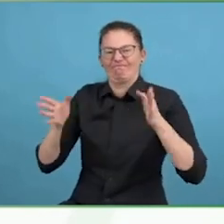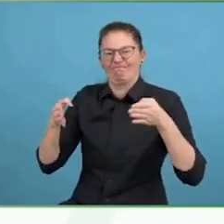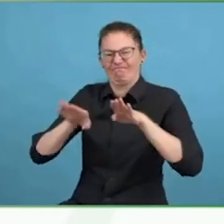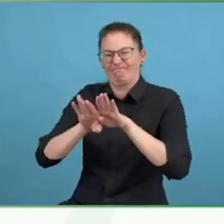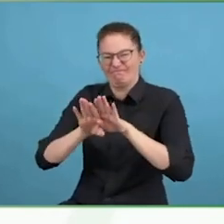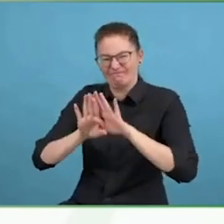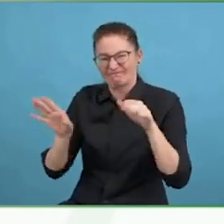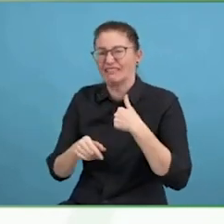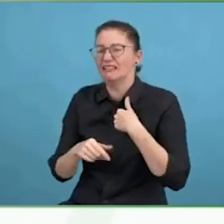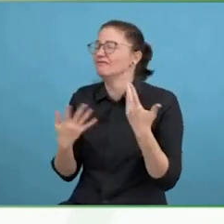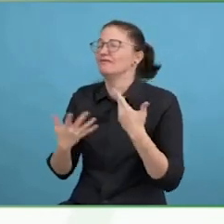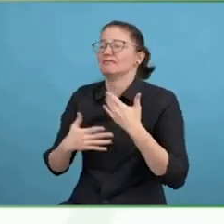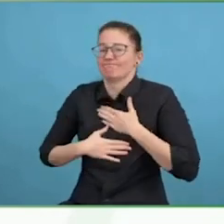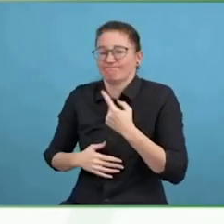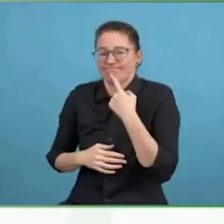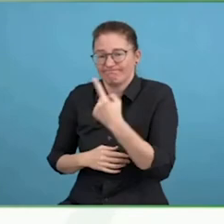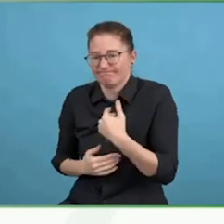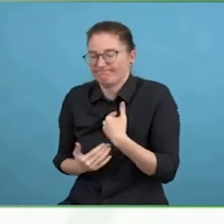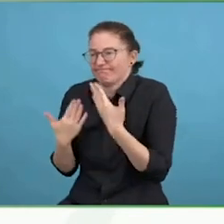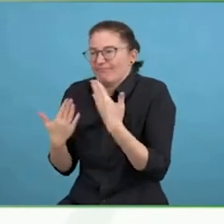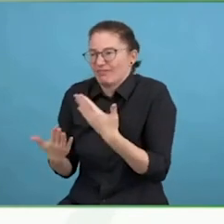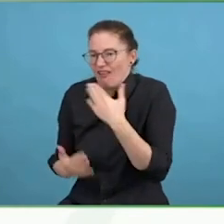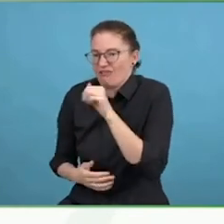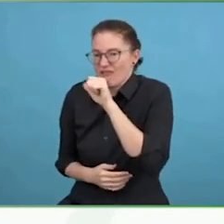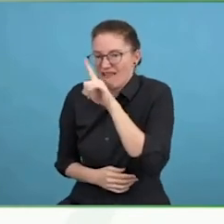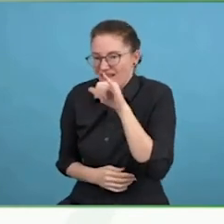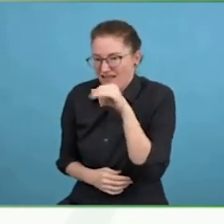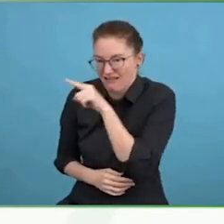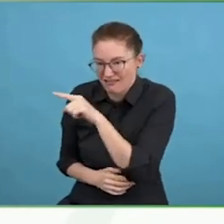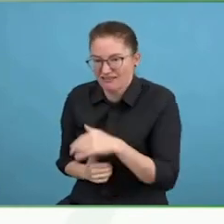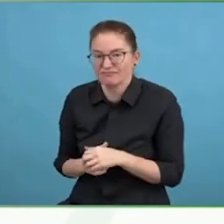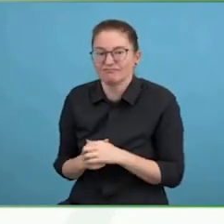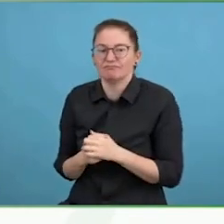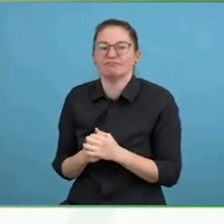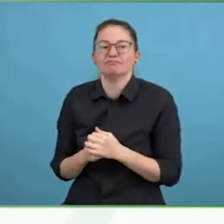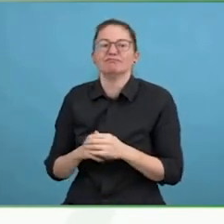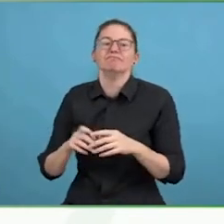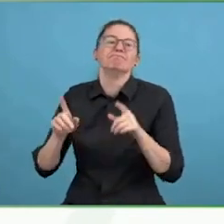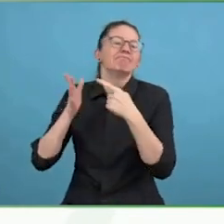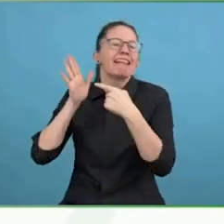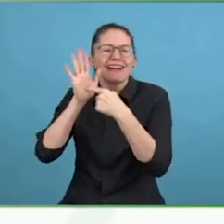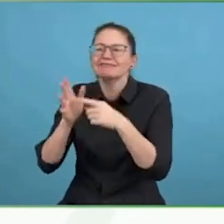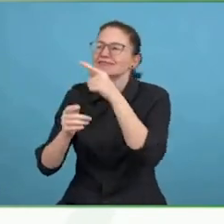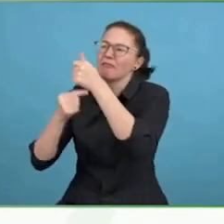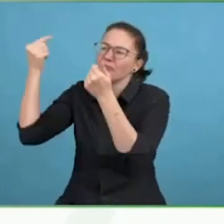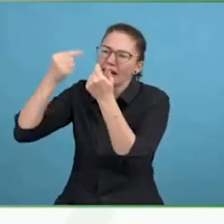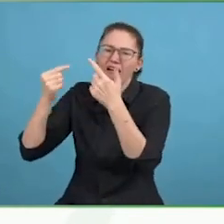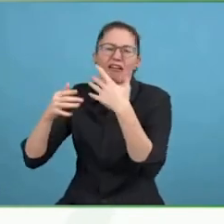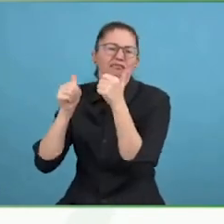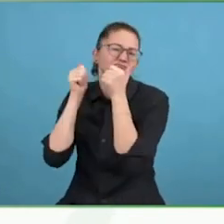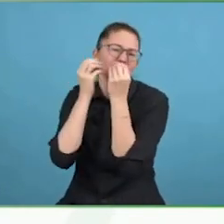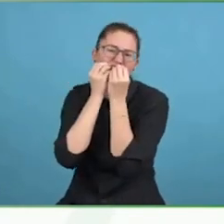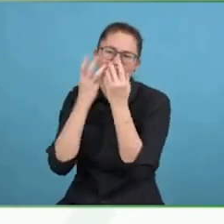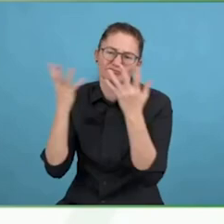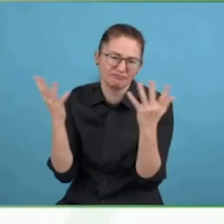Mani, I'm sorry we didn't have more time to do more with you, but it has been a great pleasure